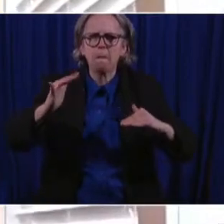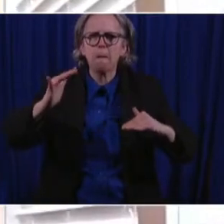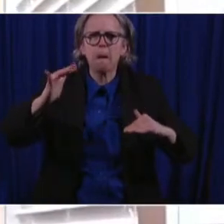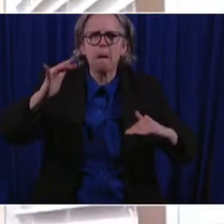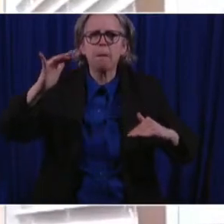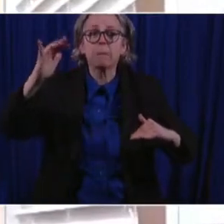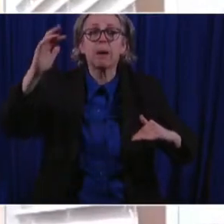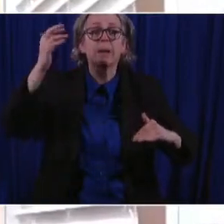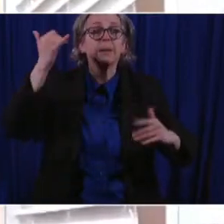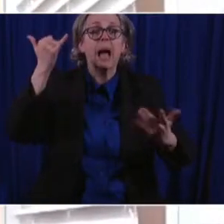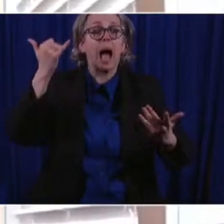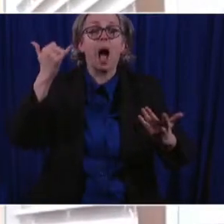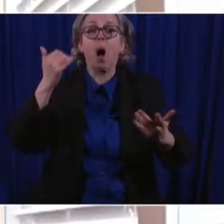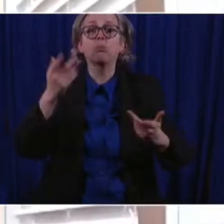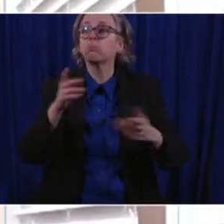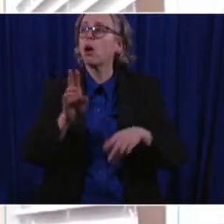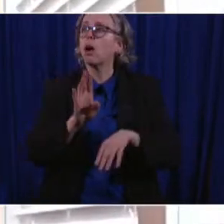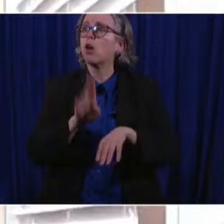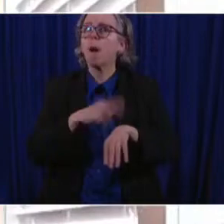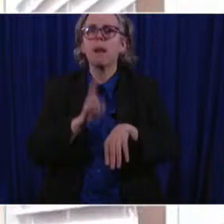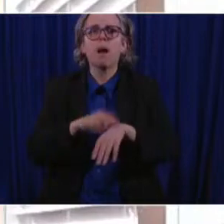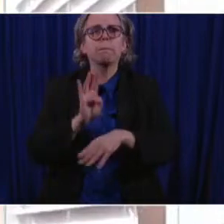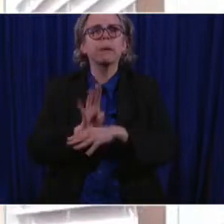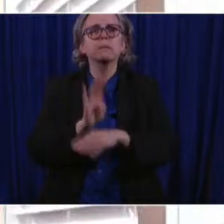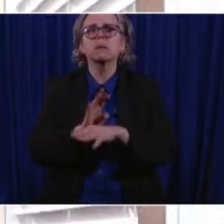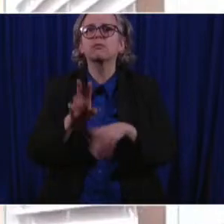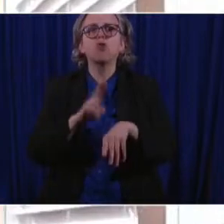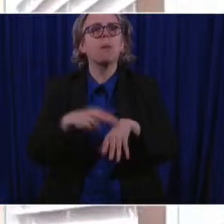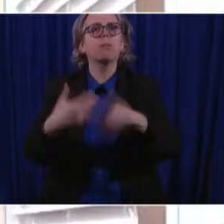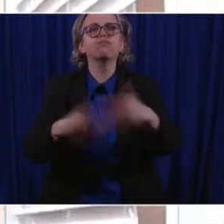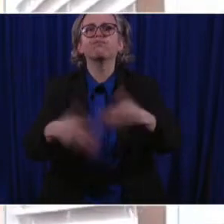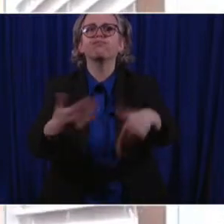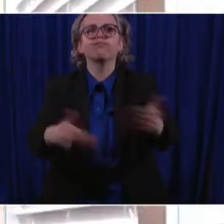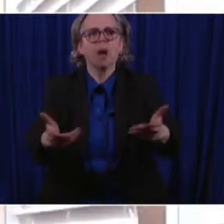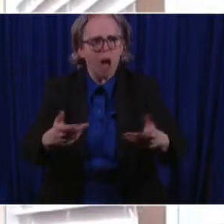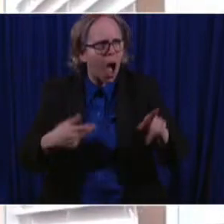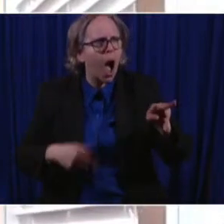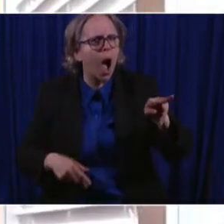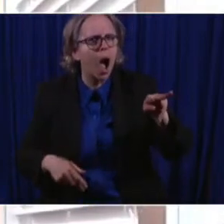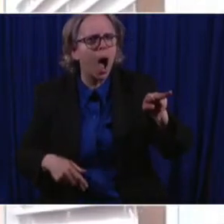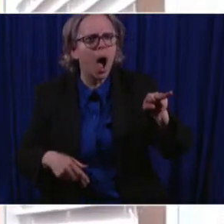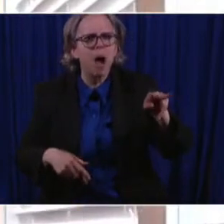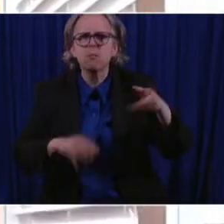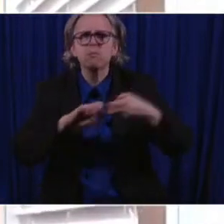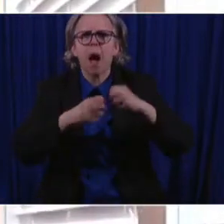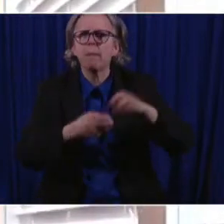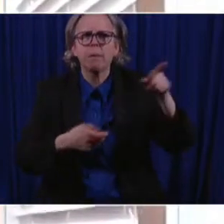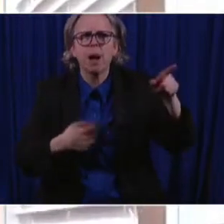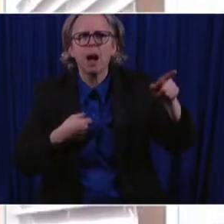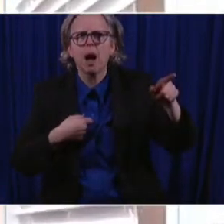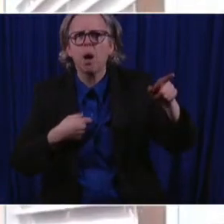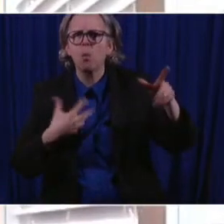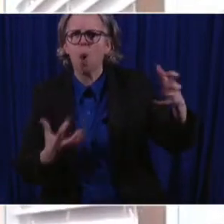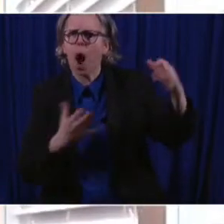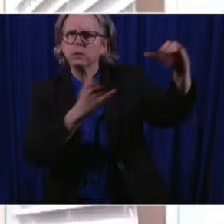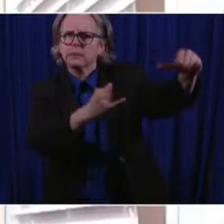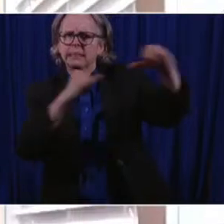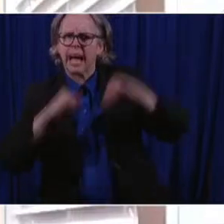gone back to pre-pandemic behaviors and are having no trouble. If you look at the UK, which was